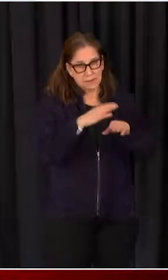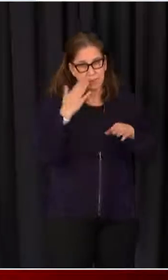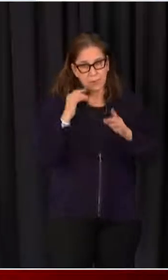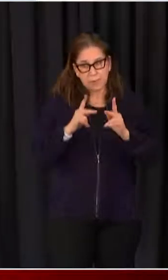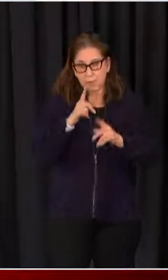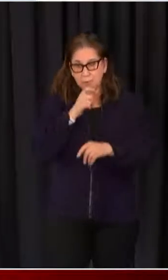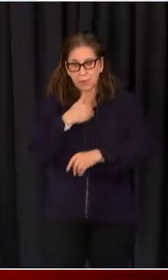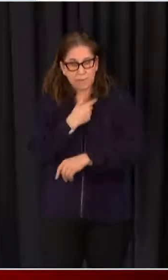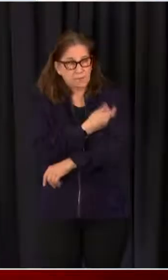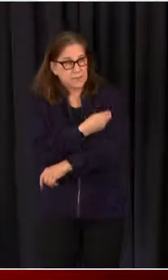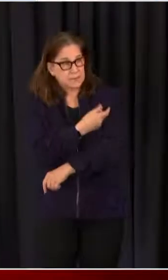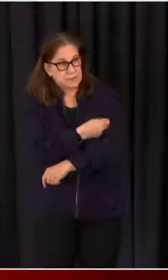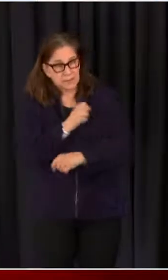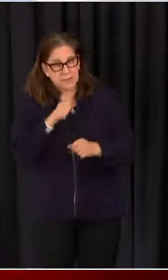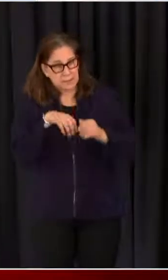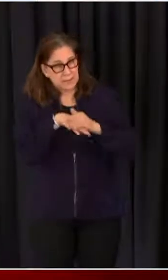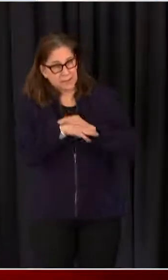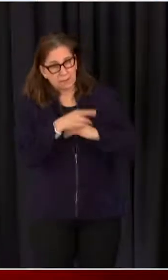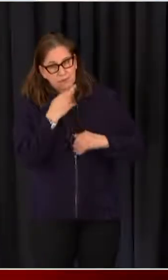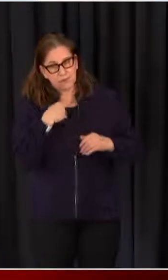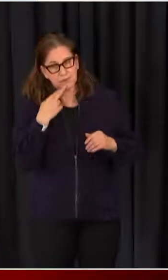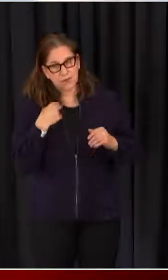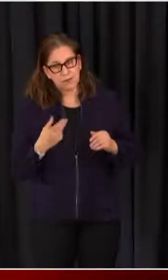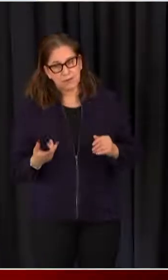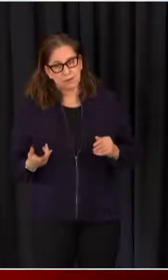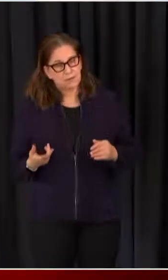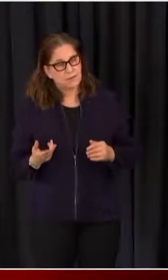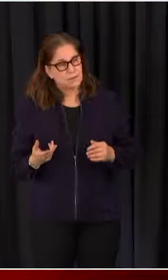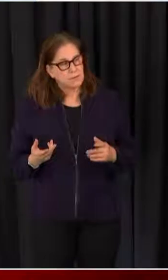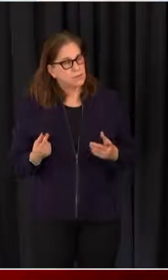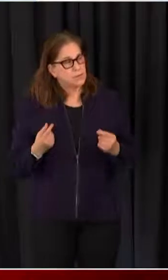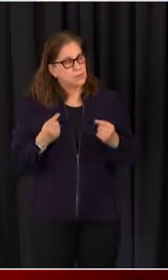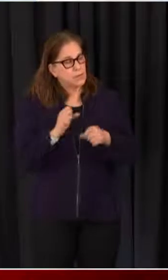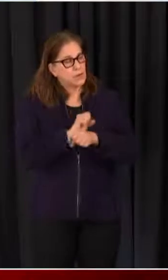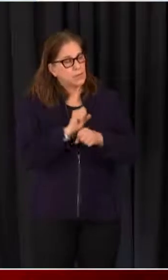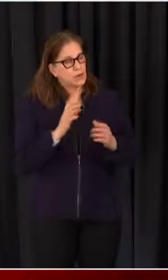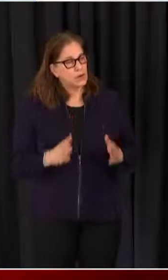those, or at least opening up eligibility for those workers?